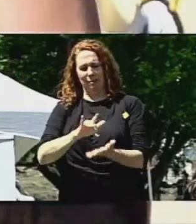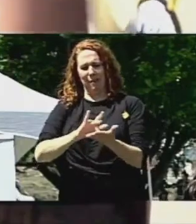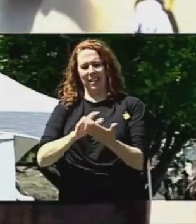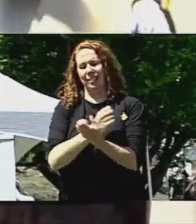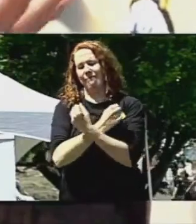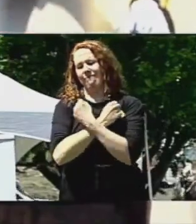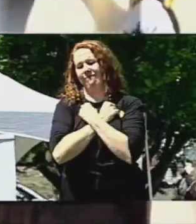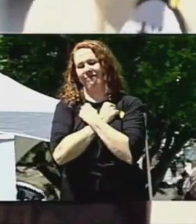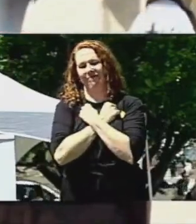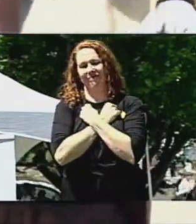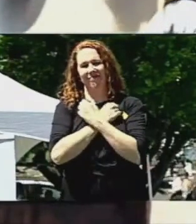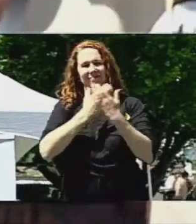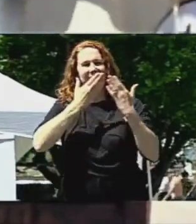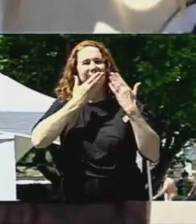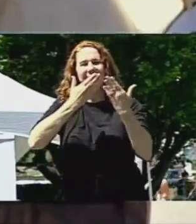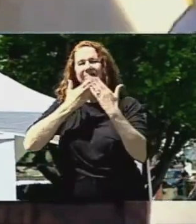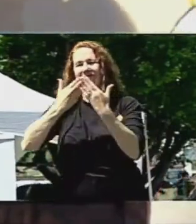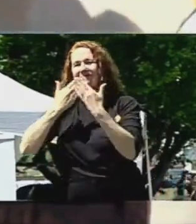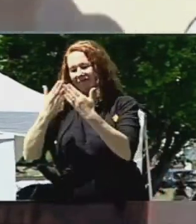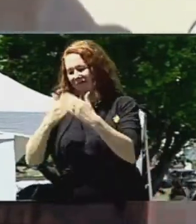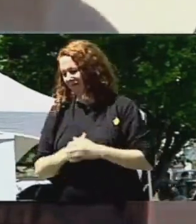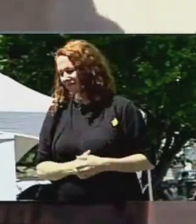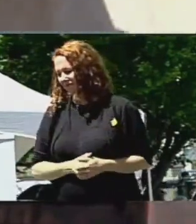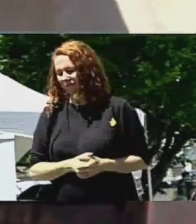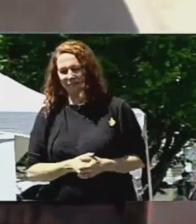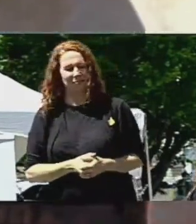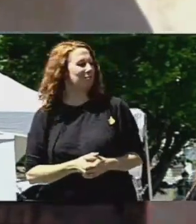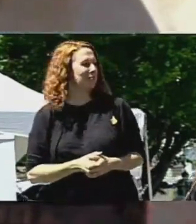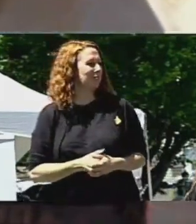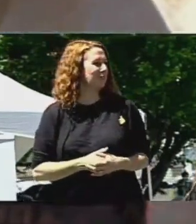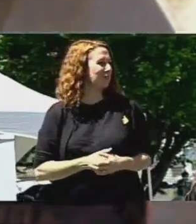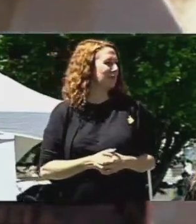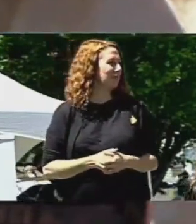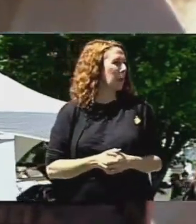So, Masi Cho, thank you very much.